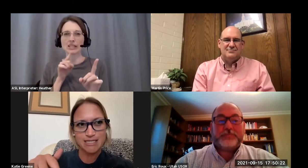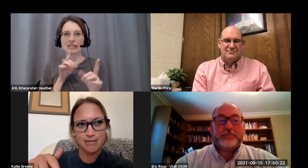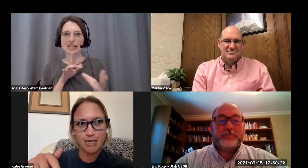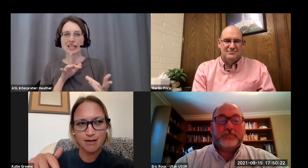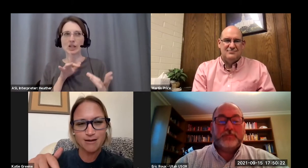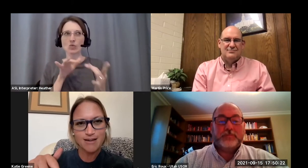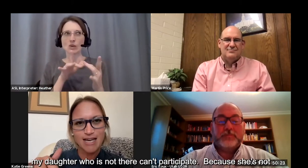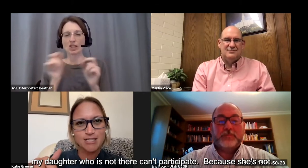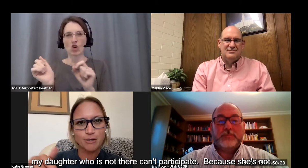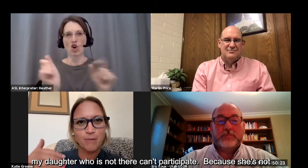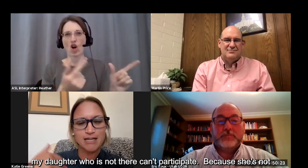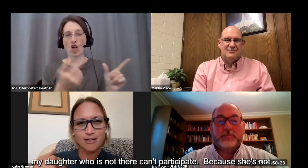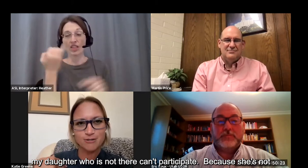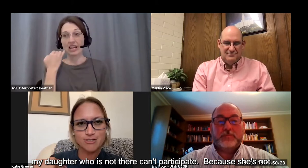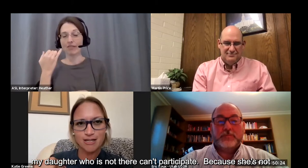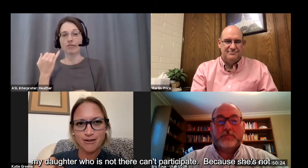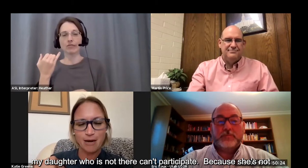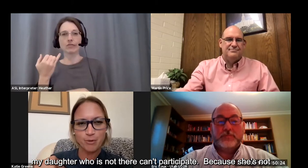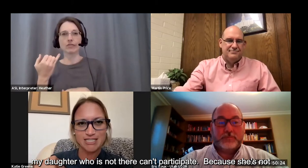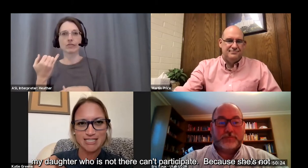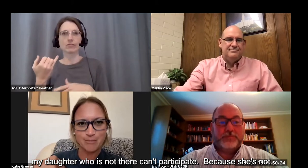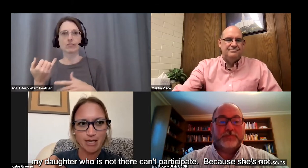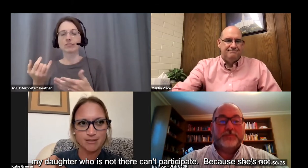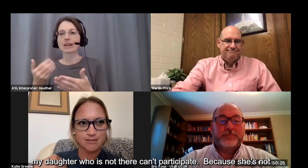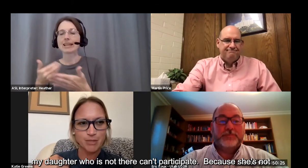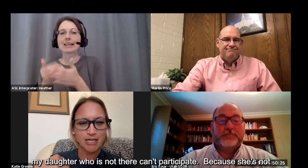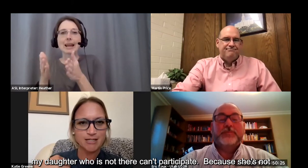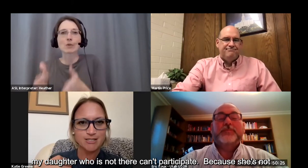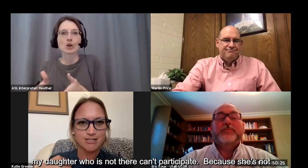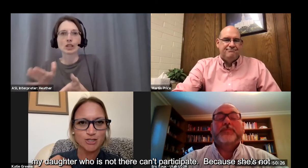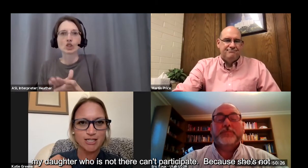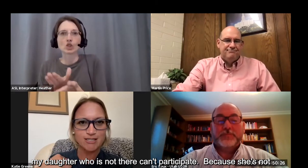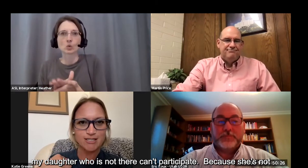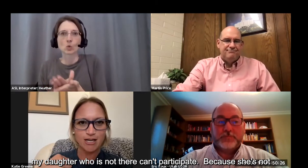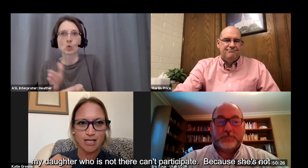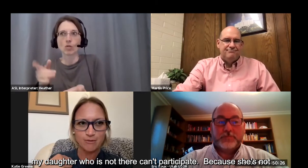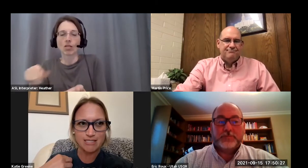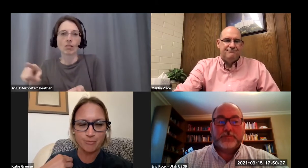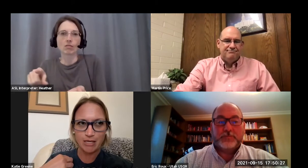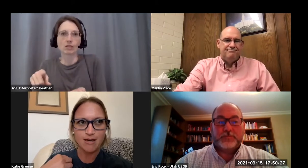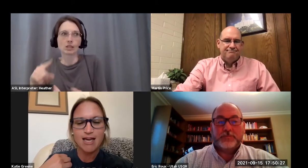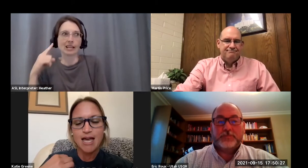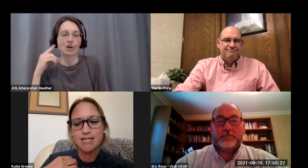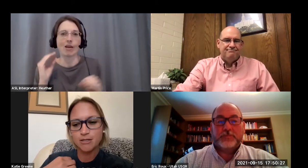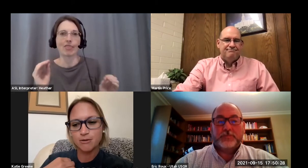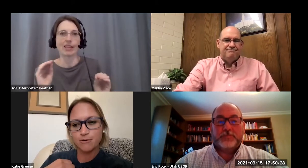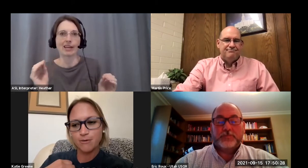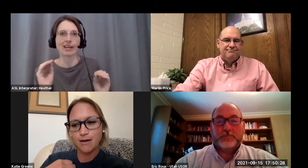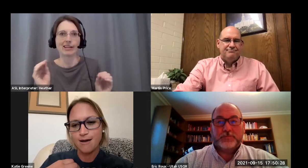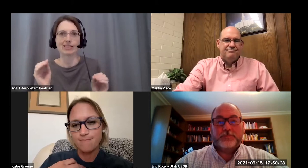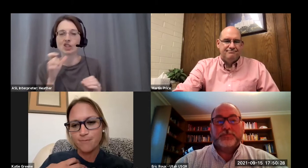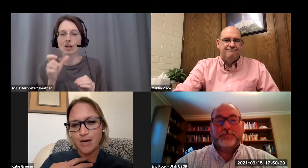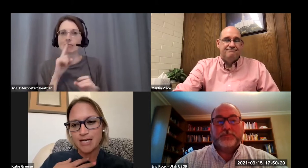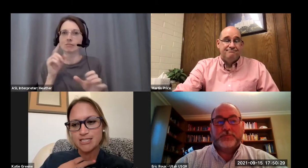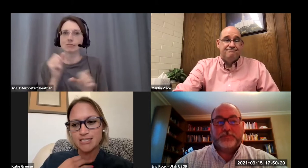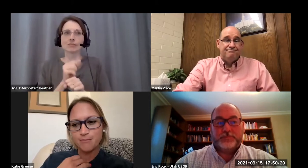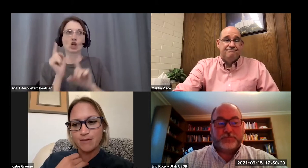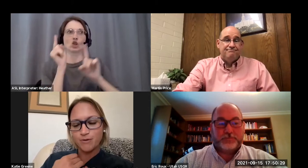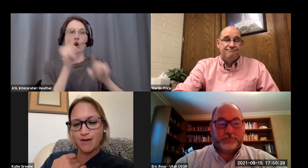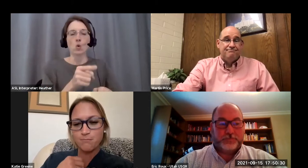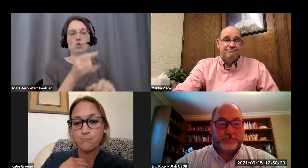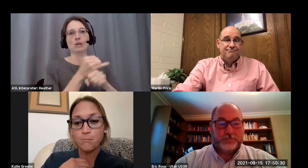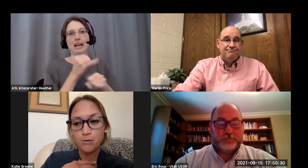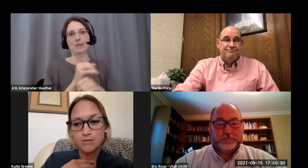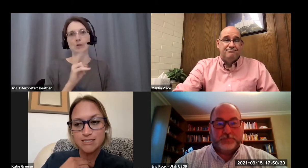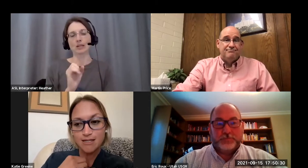at USDB. And so like my daughter who's not there can't participate because she's not at USDB. And so I just am